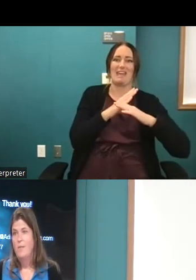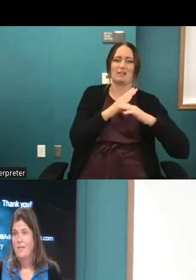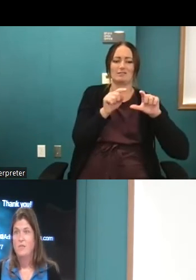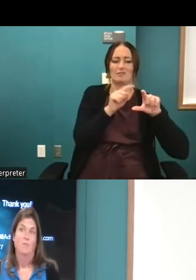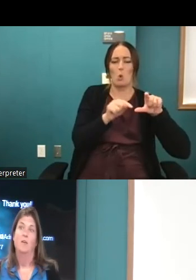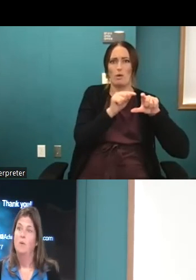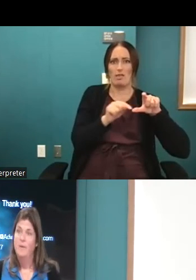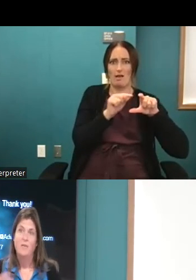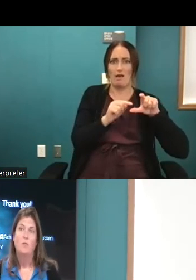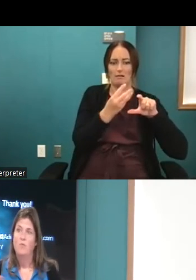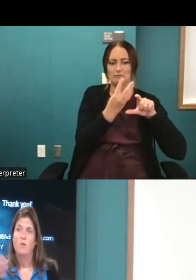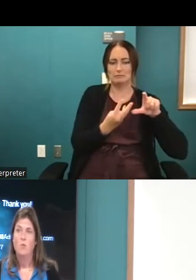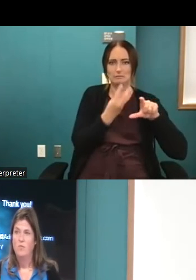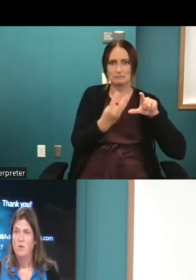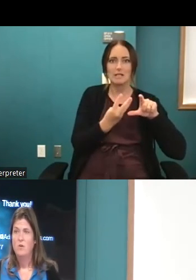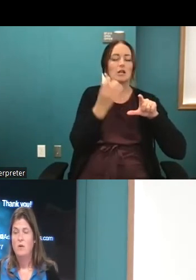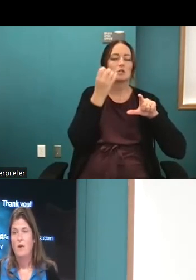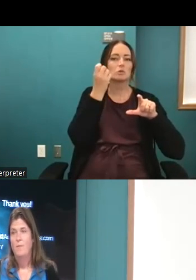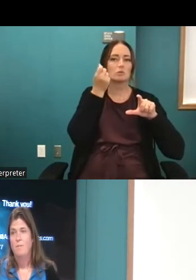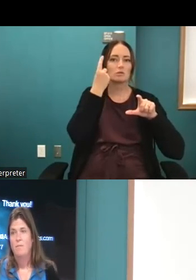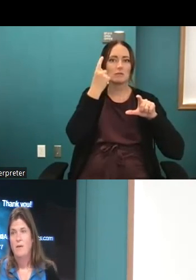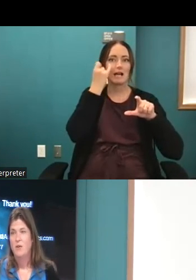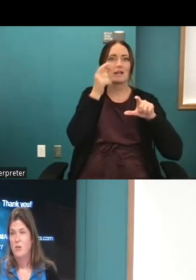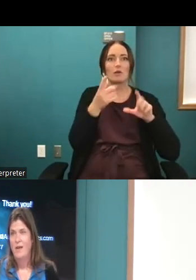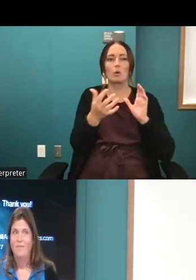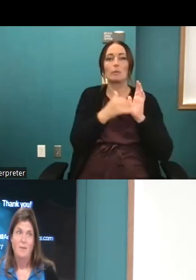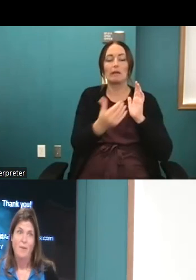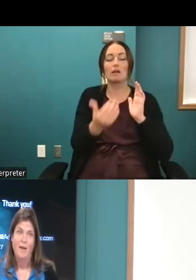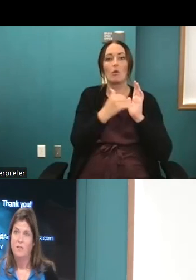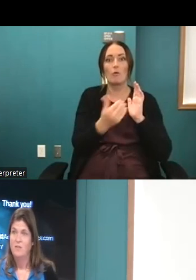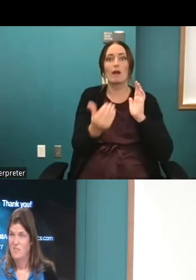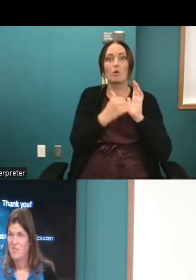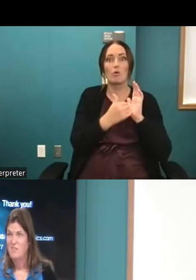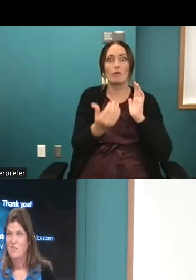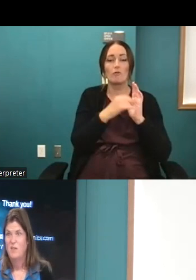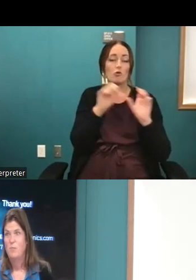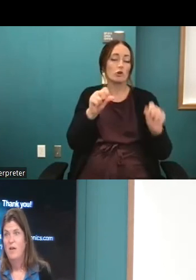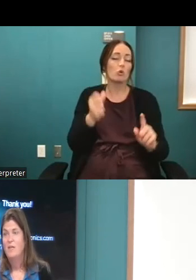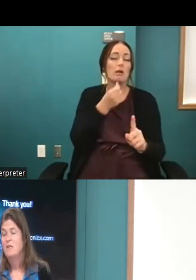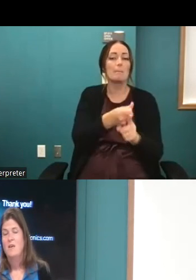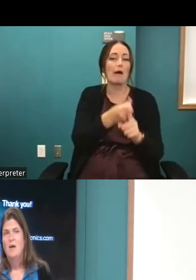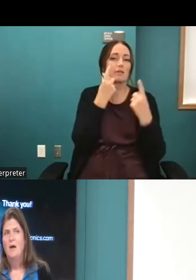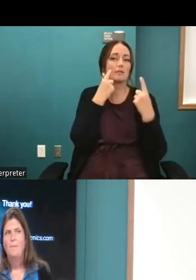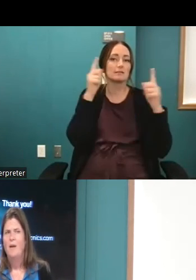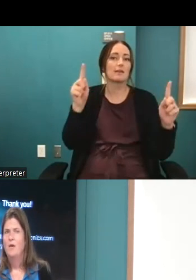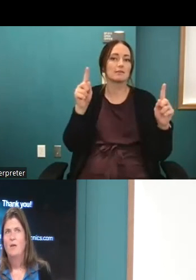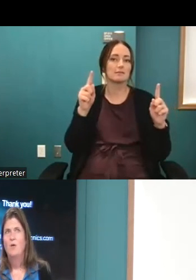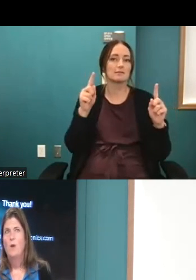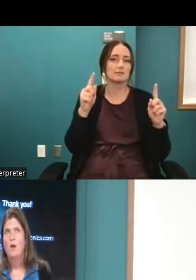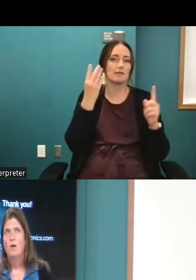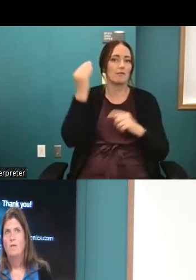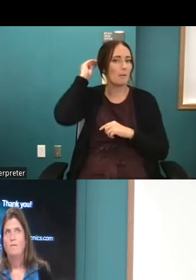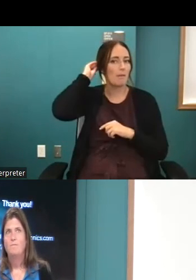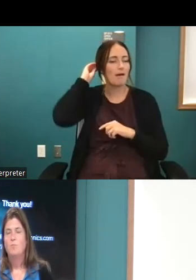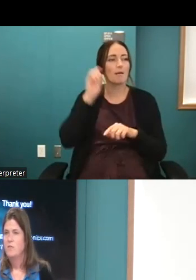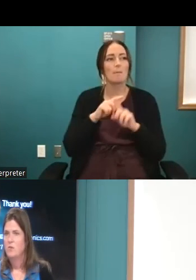So I can imagine if it was like repeated over and over, it could have an impact on the success of the implant. But I'm not